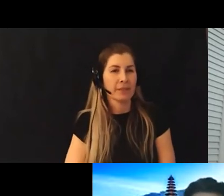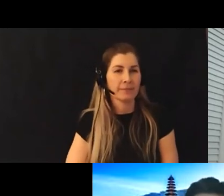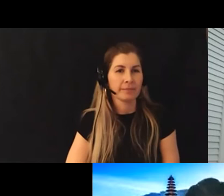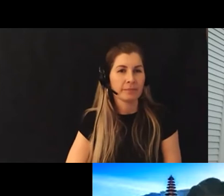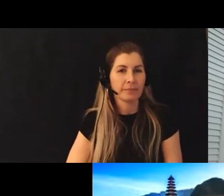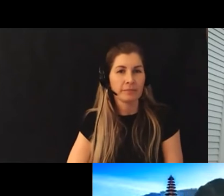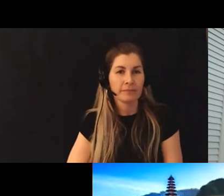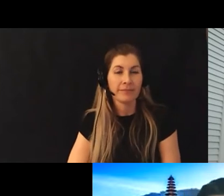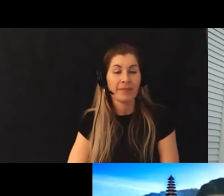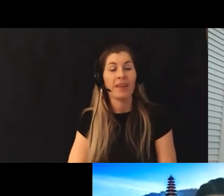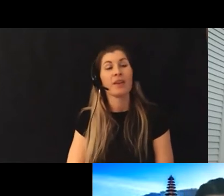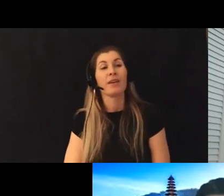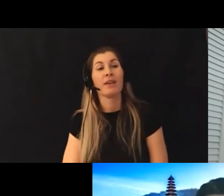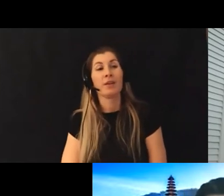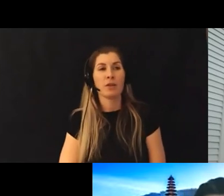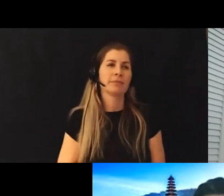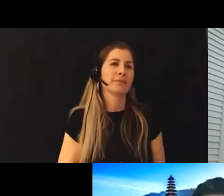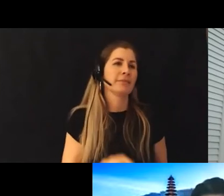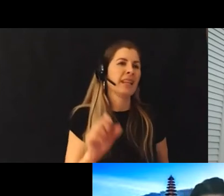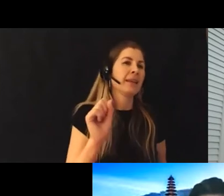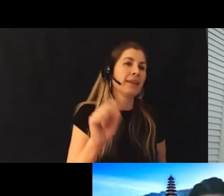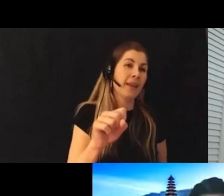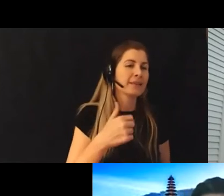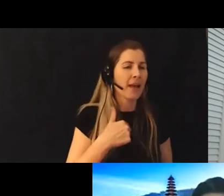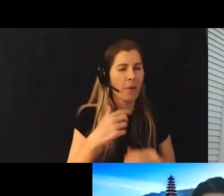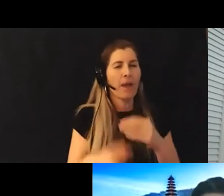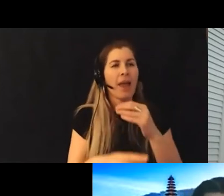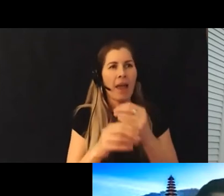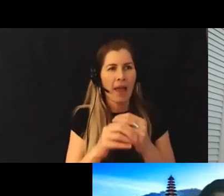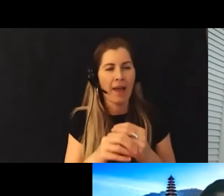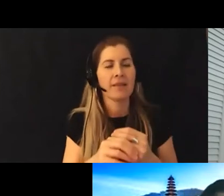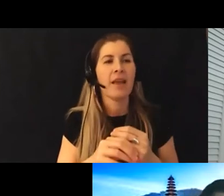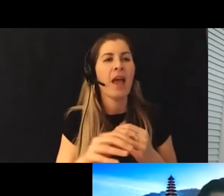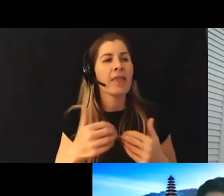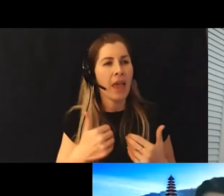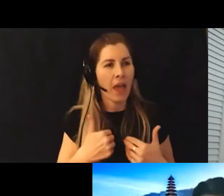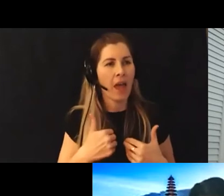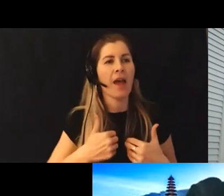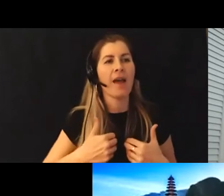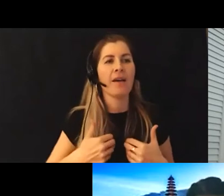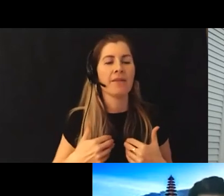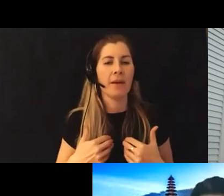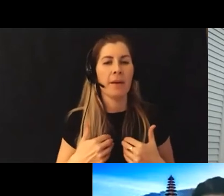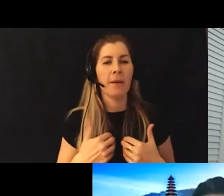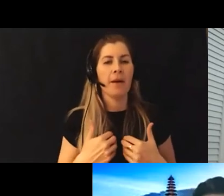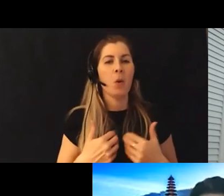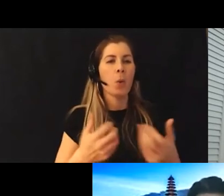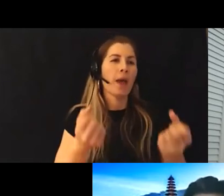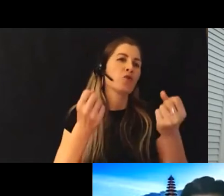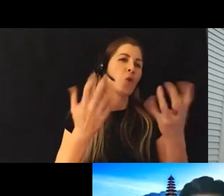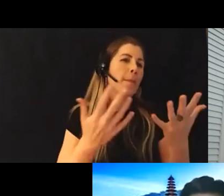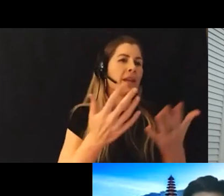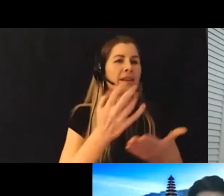So yes, and I would just add to that that there are a series of arts educators across the country that